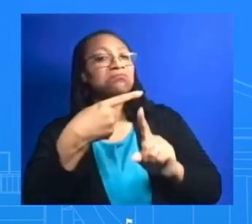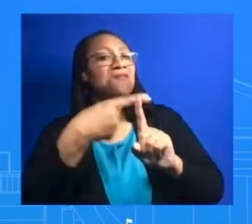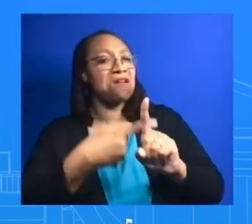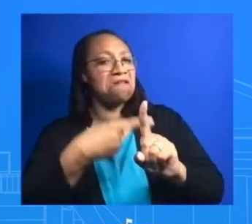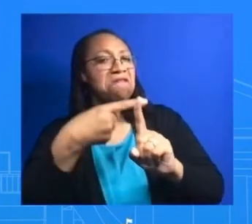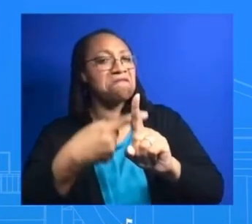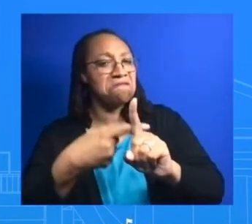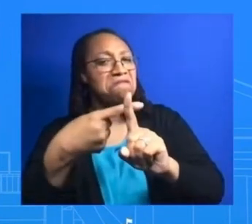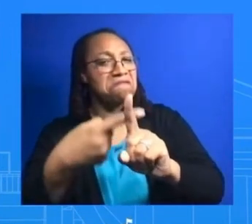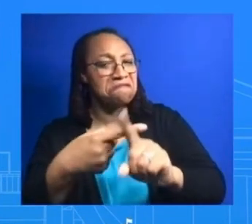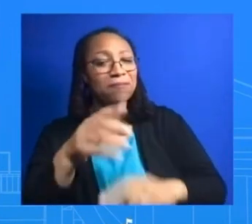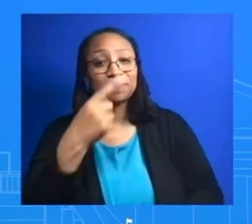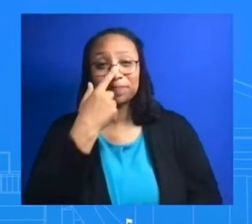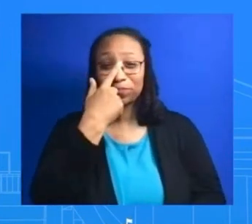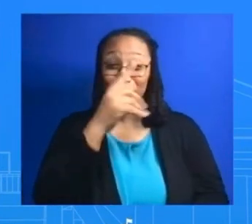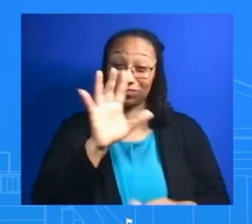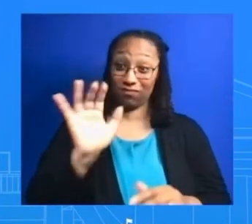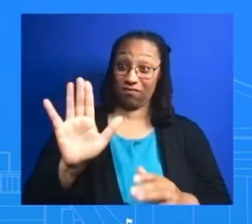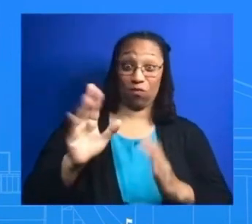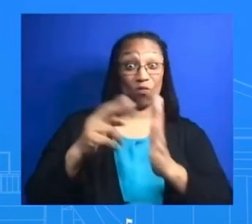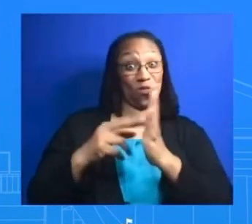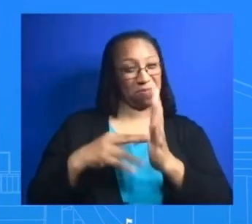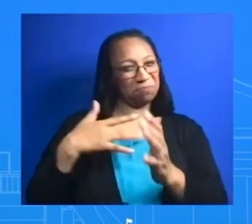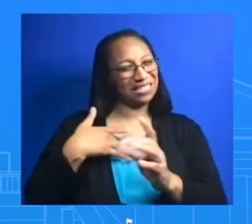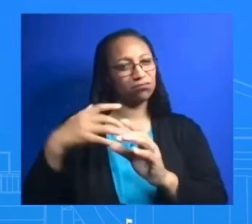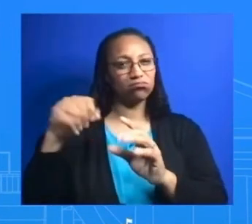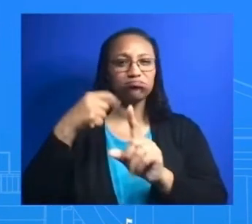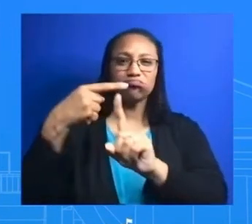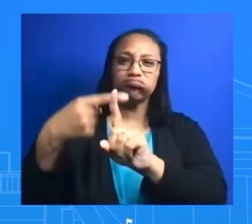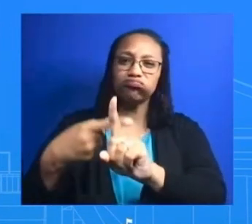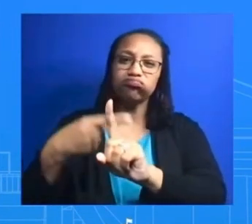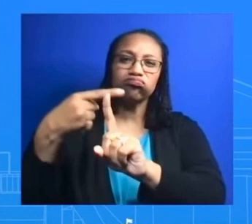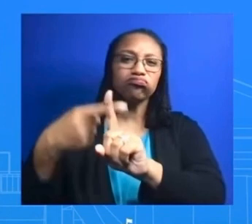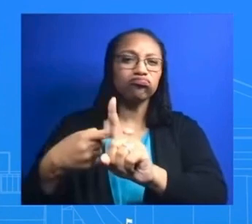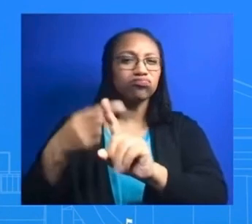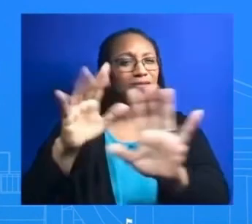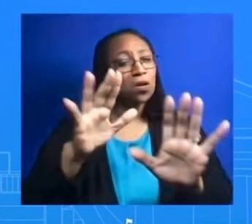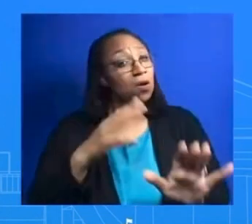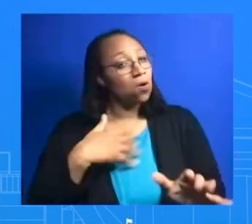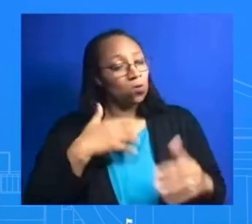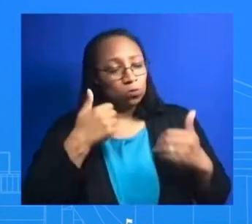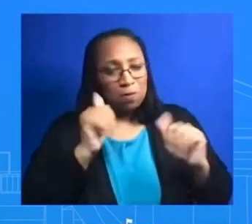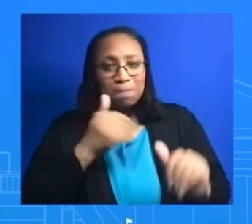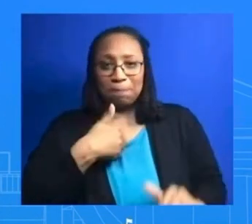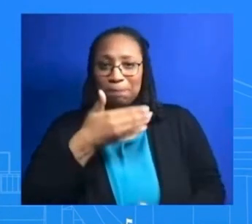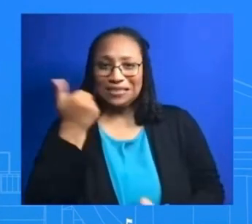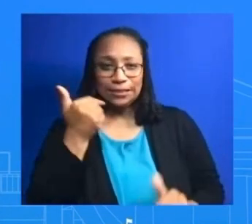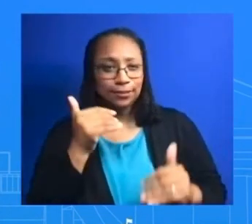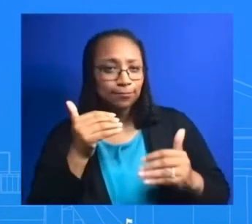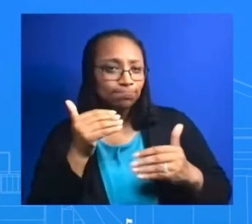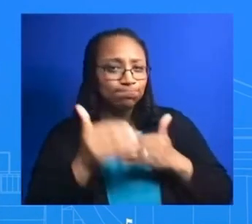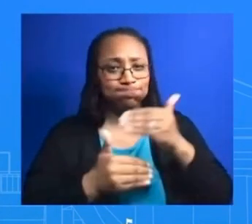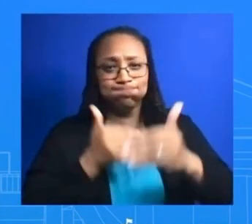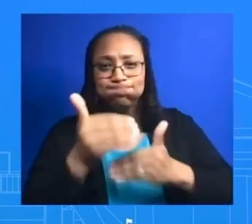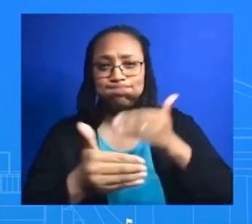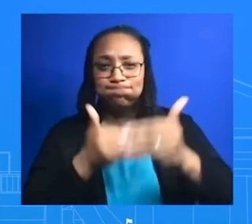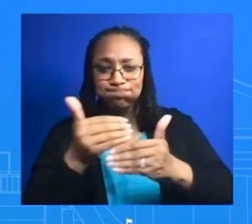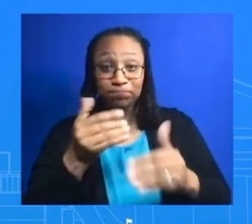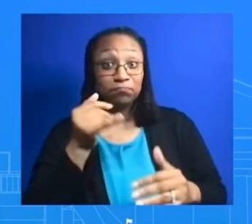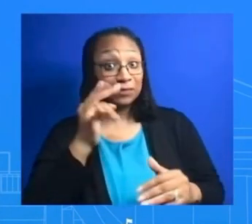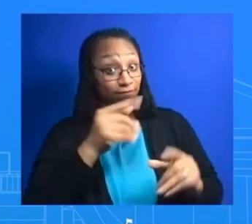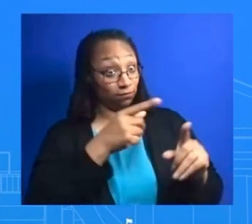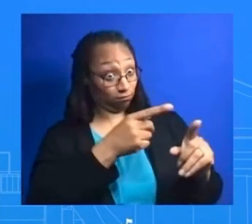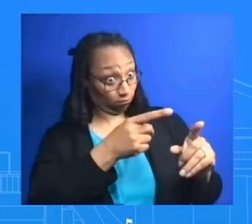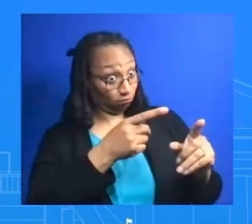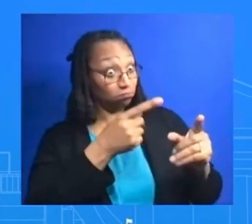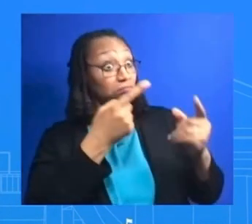as possible. And so we will give you more updates as we hit each milestone in that process. I don't know if the Secretary mentioned this, but the first step